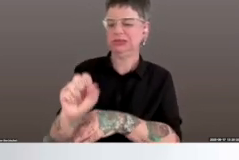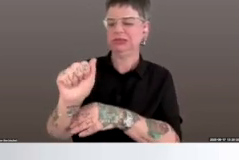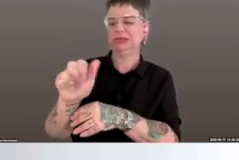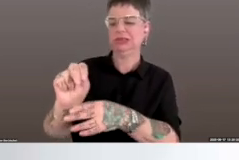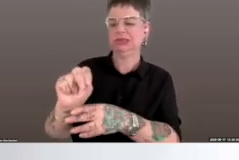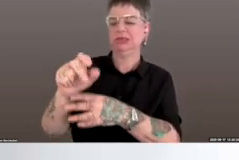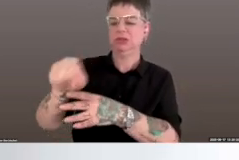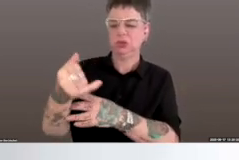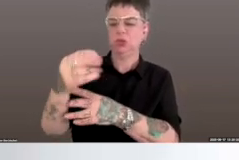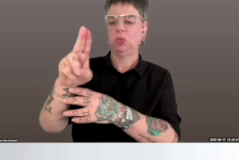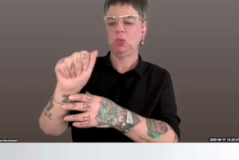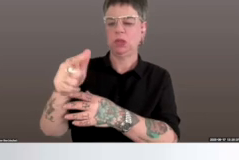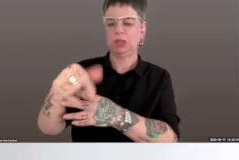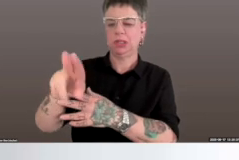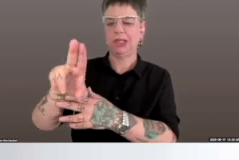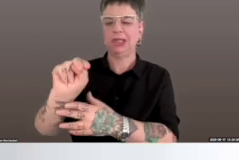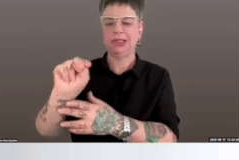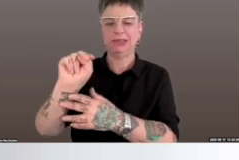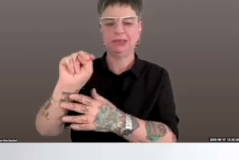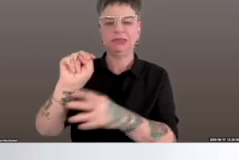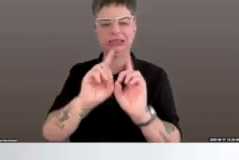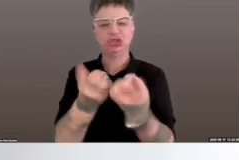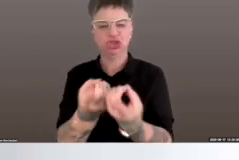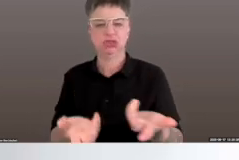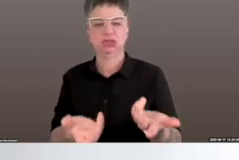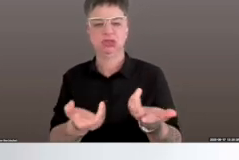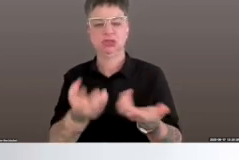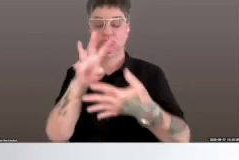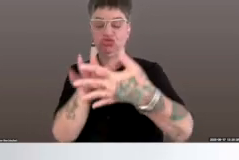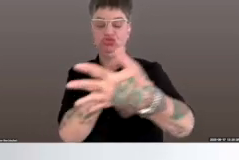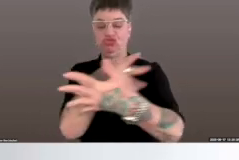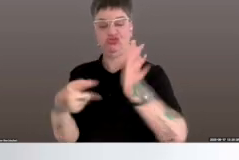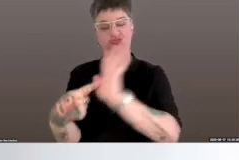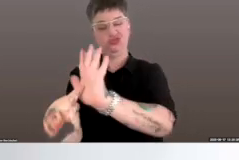Districts. As the graph shows, in fiscal year